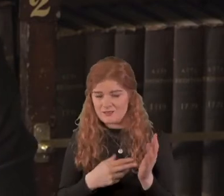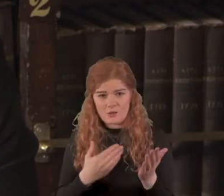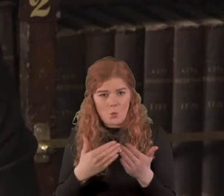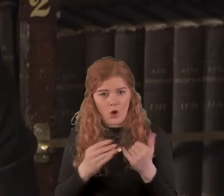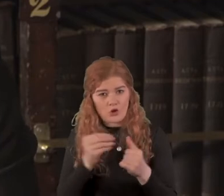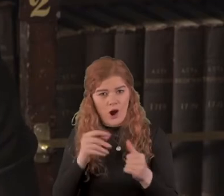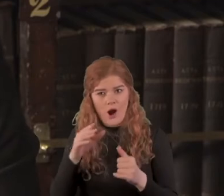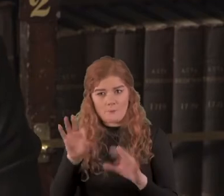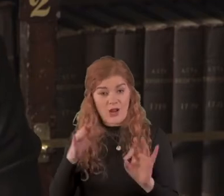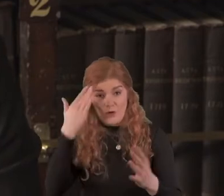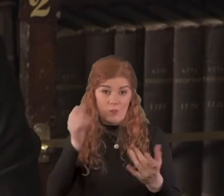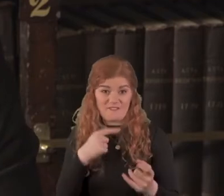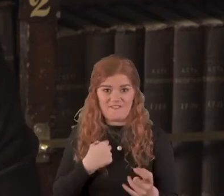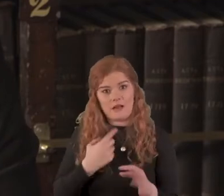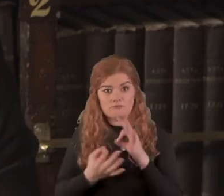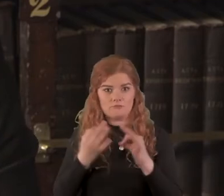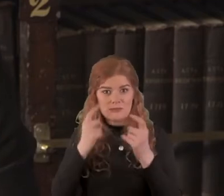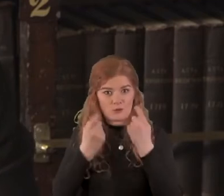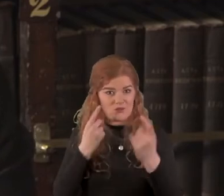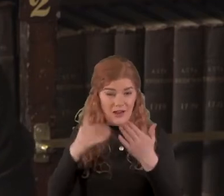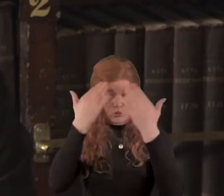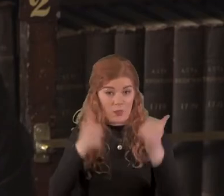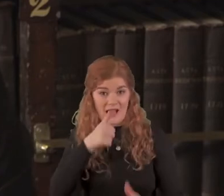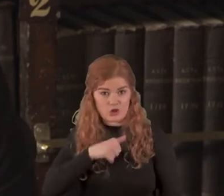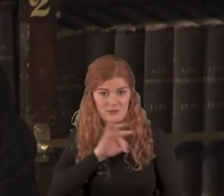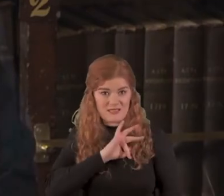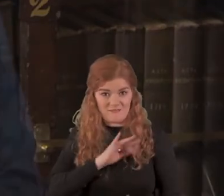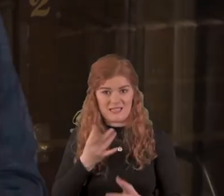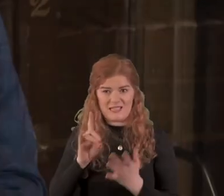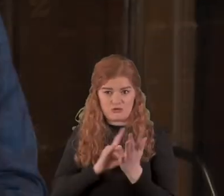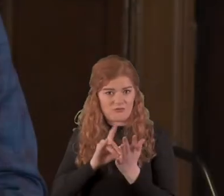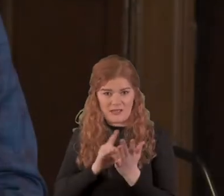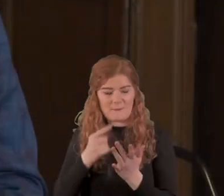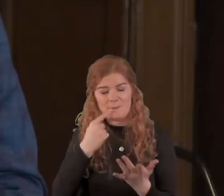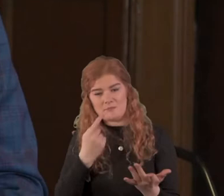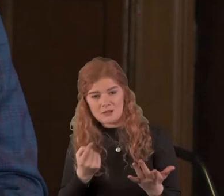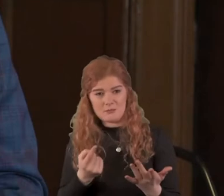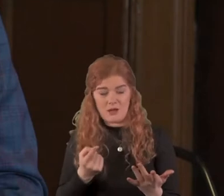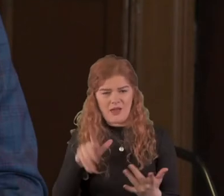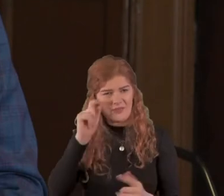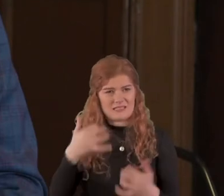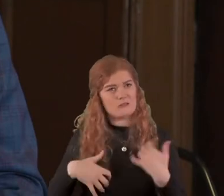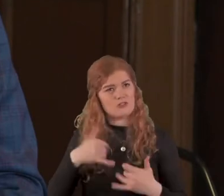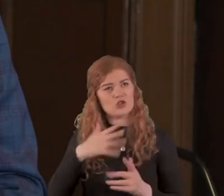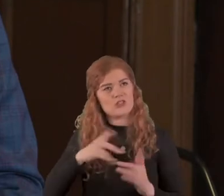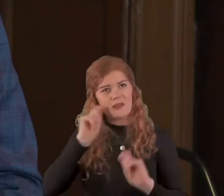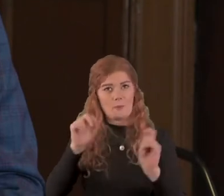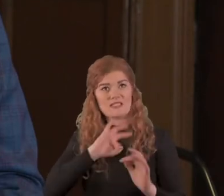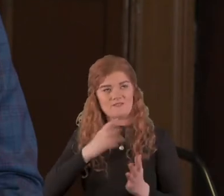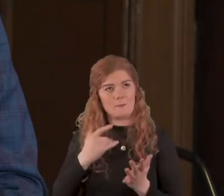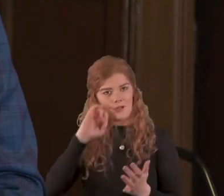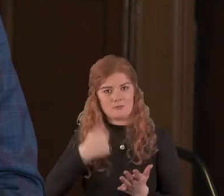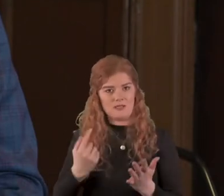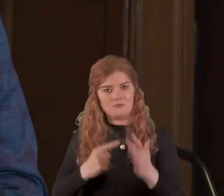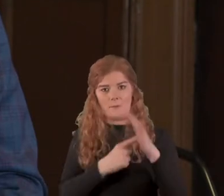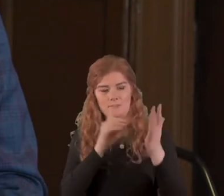We're going into very speculative territory here. I don't know the answer to it. Being a historian, the counterfactuals are interesting to think about. But have you any thoughts